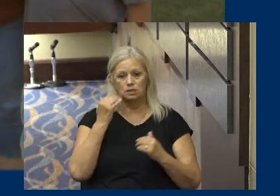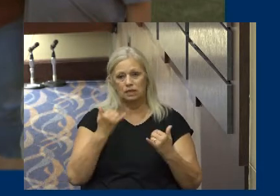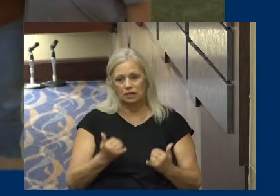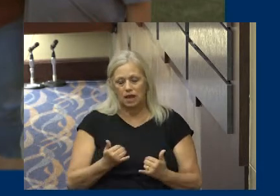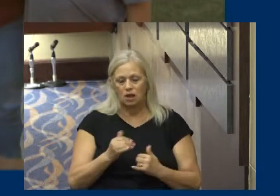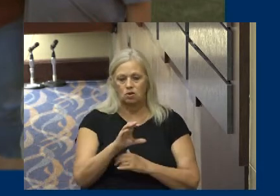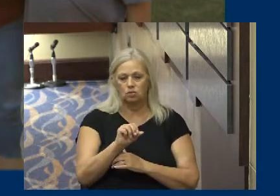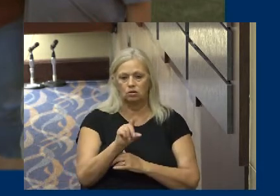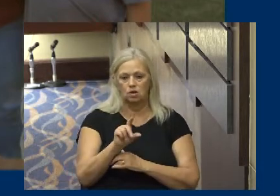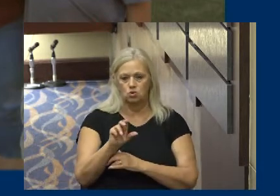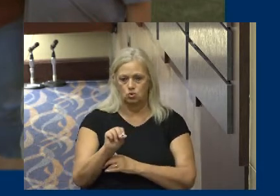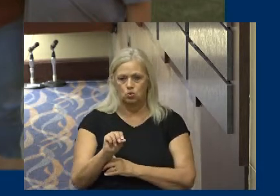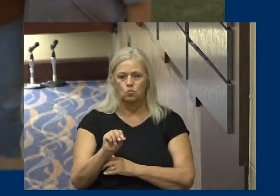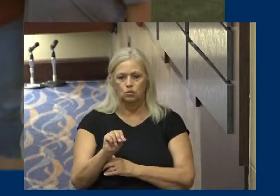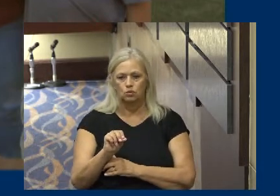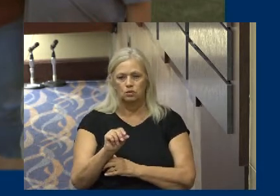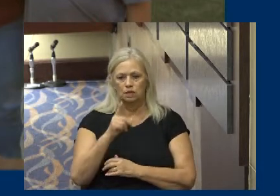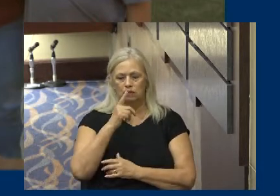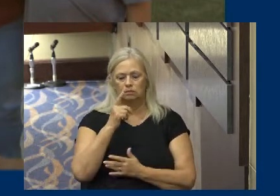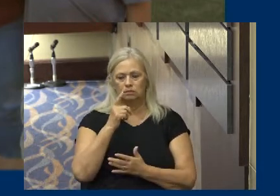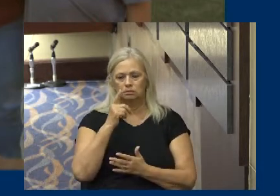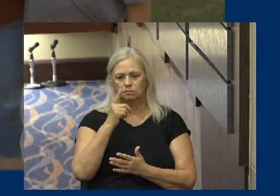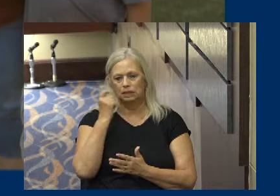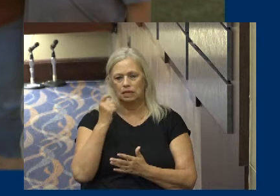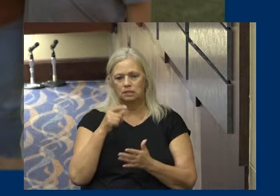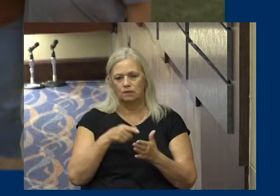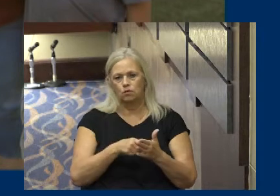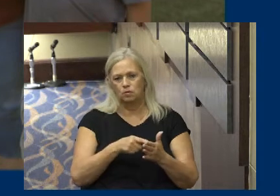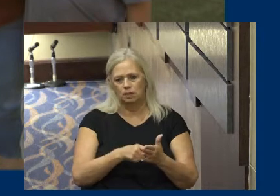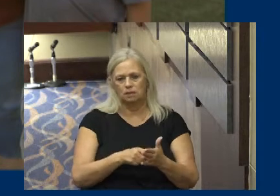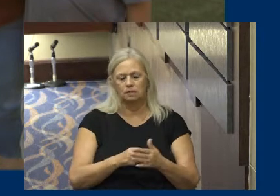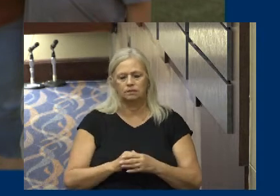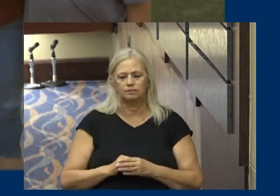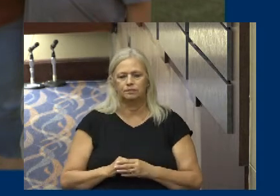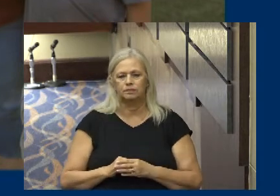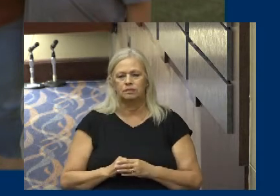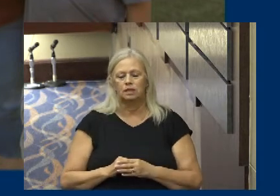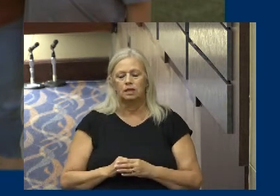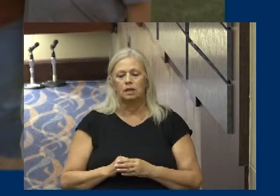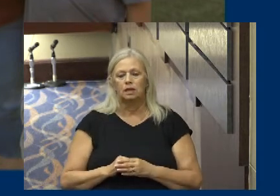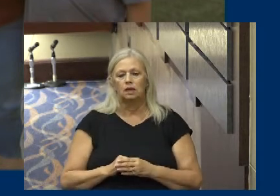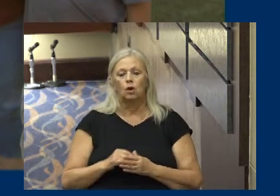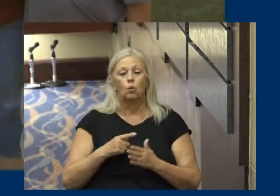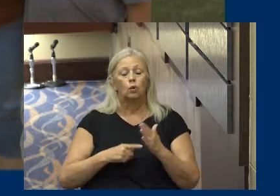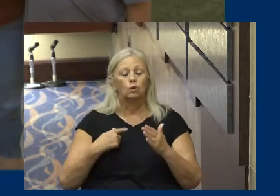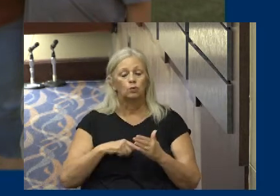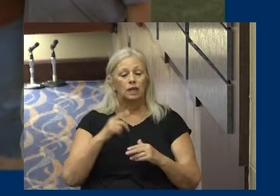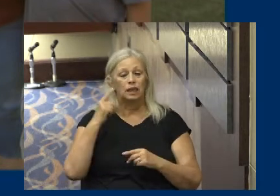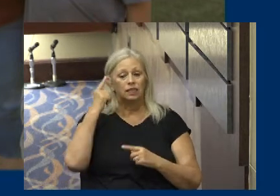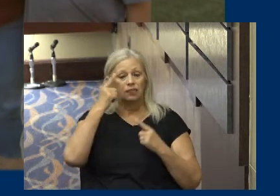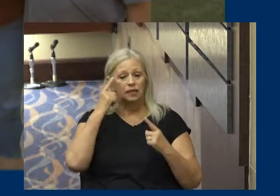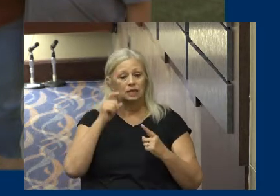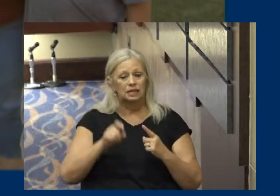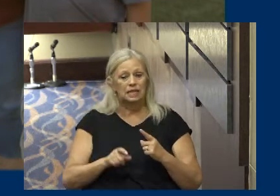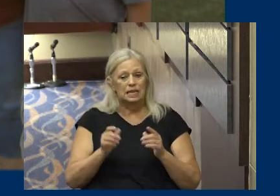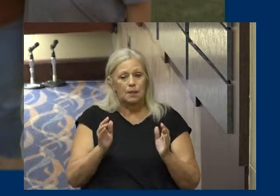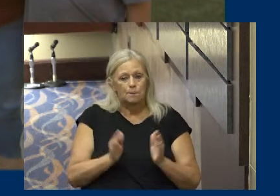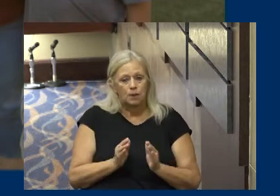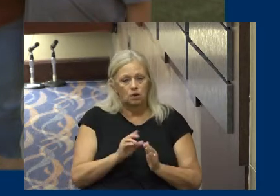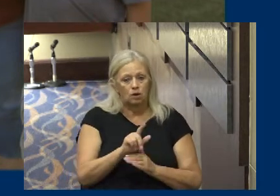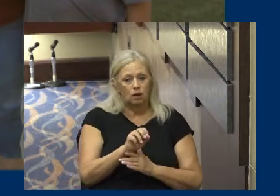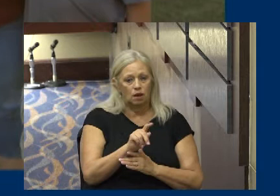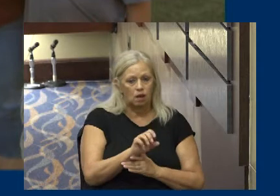of the affordability issues. But another thing we think we're needing is going to be smaller lots, smaller homes,